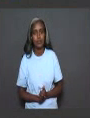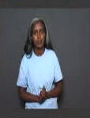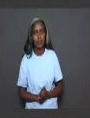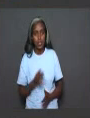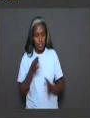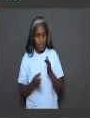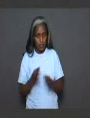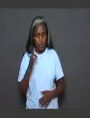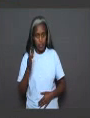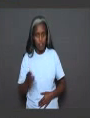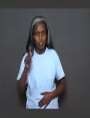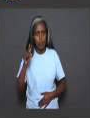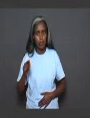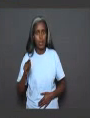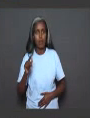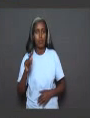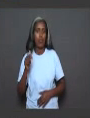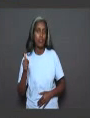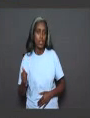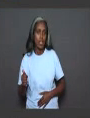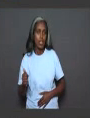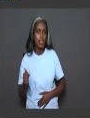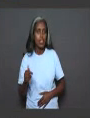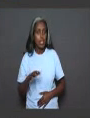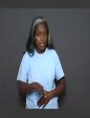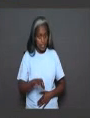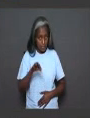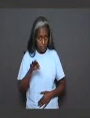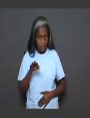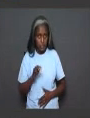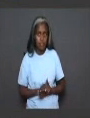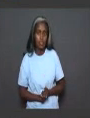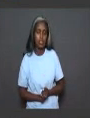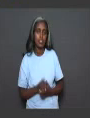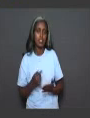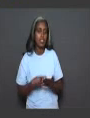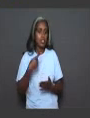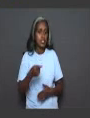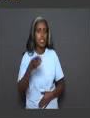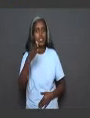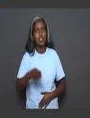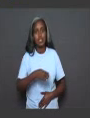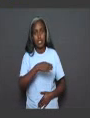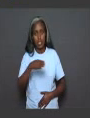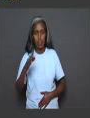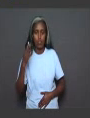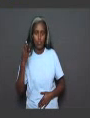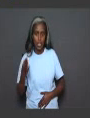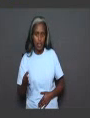If f prime of a exists, then the graph of